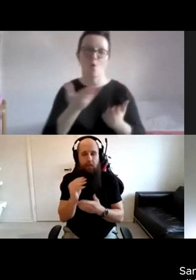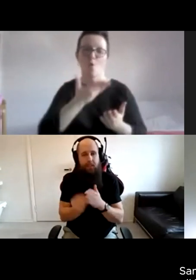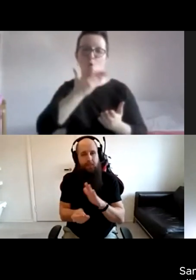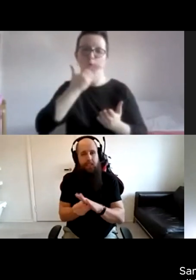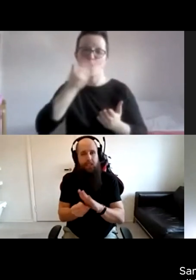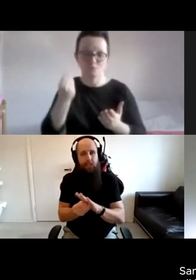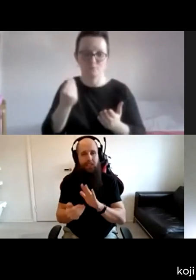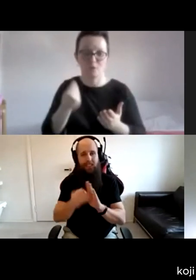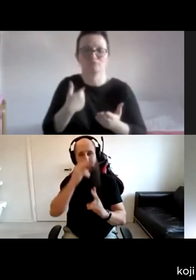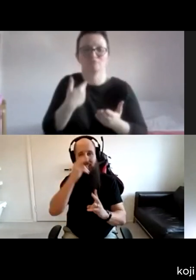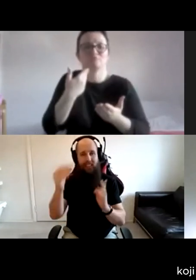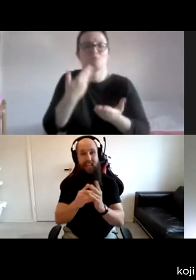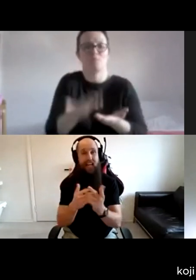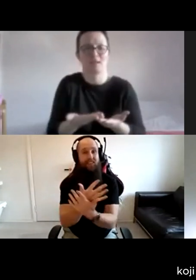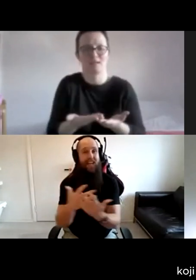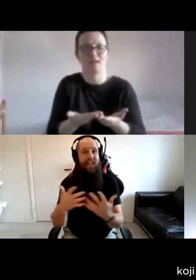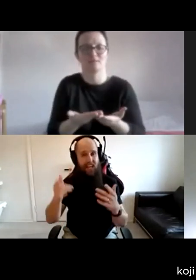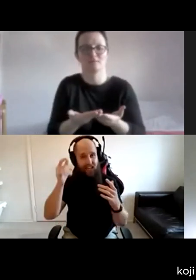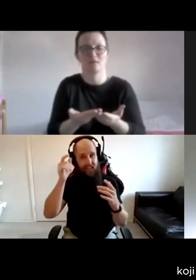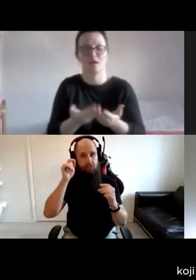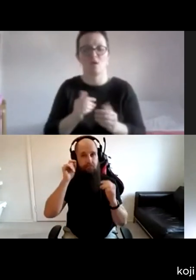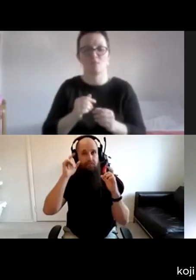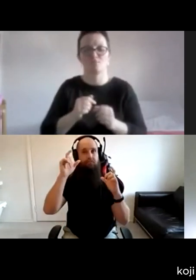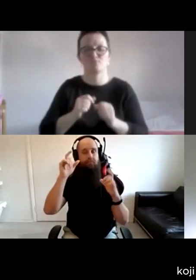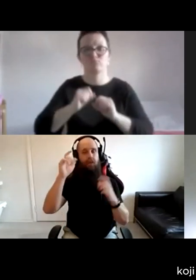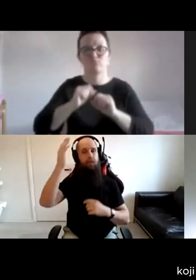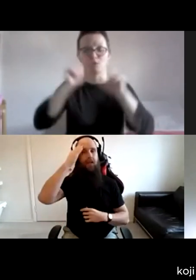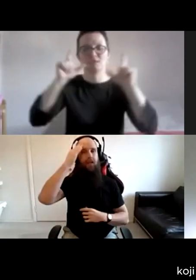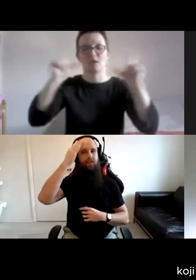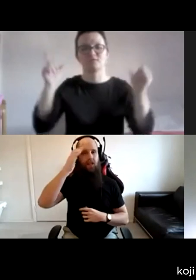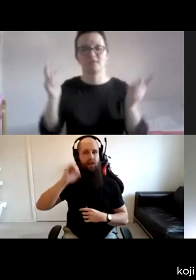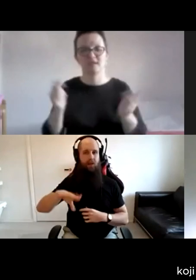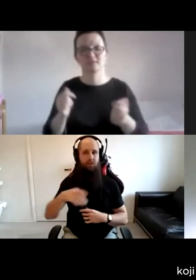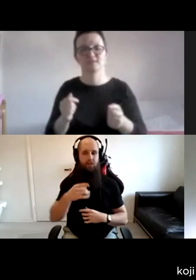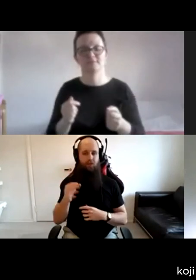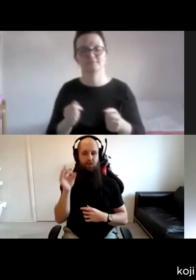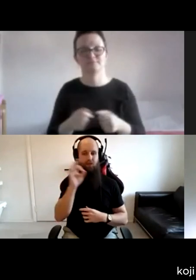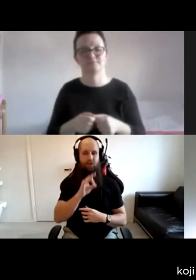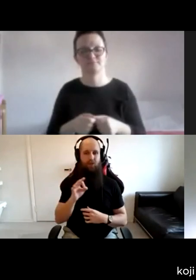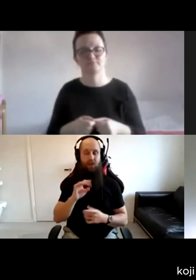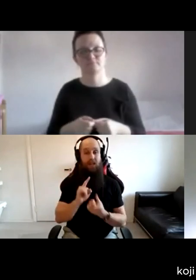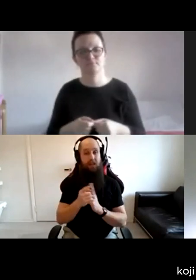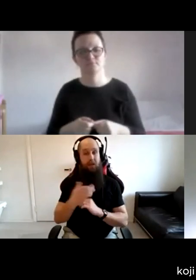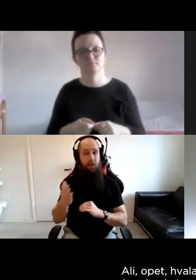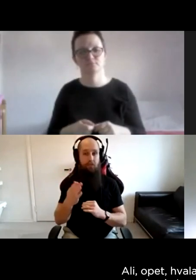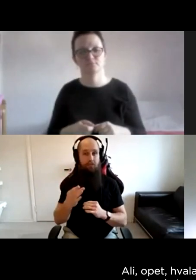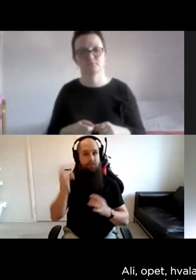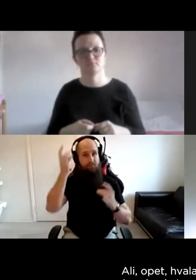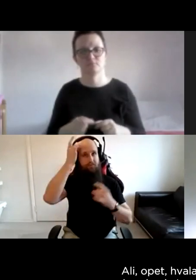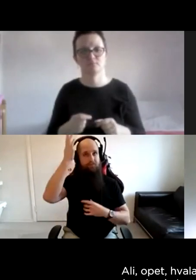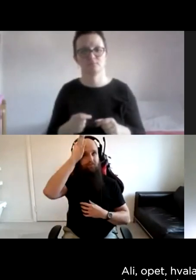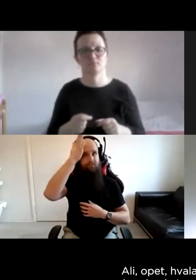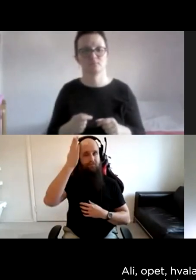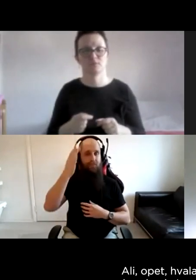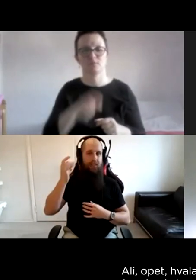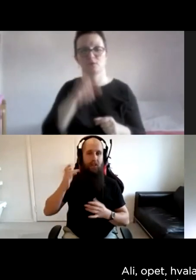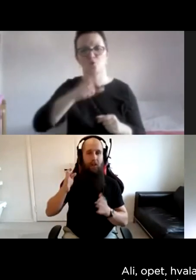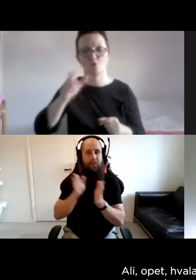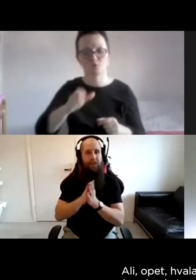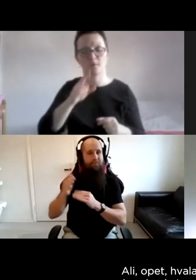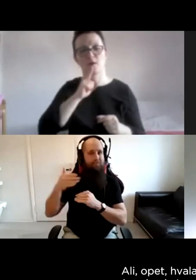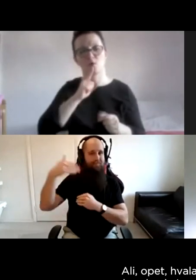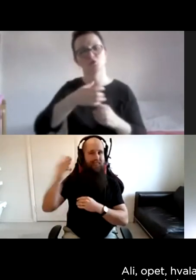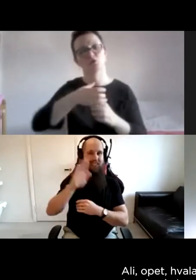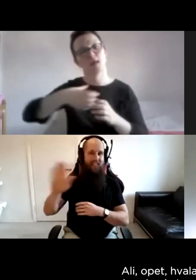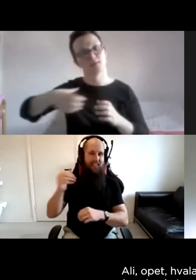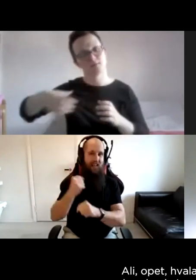of individuals who will bring this into their work onwards. But again, thanks